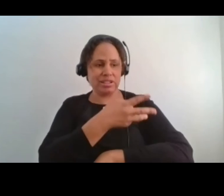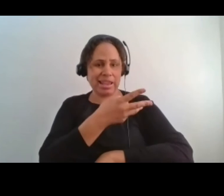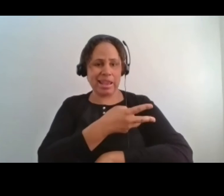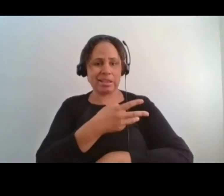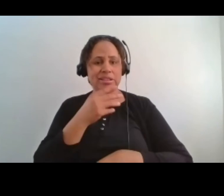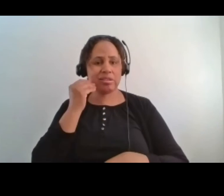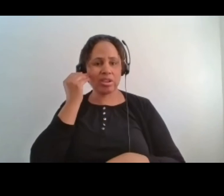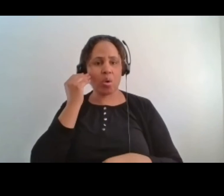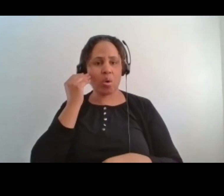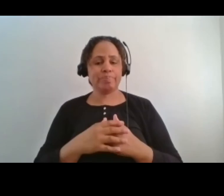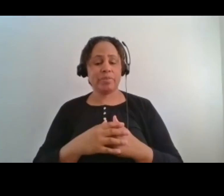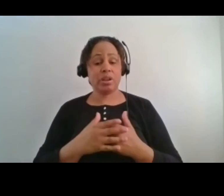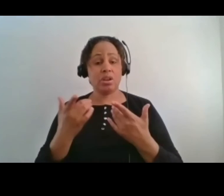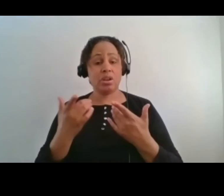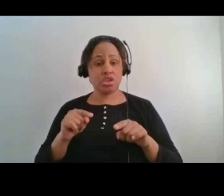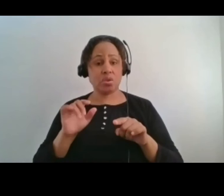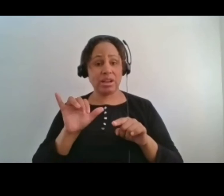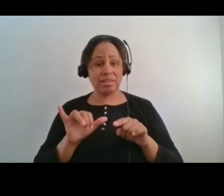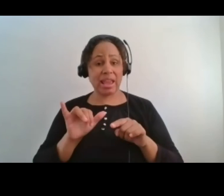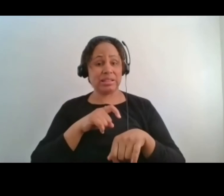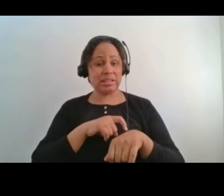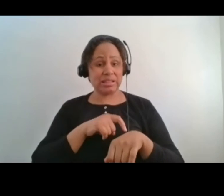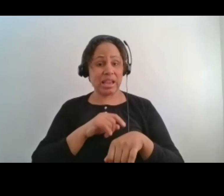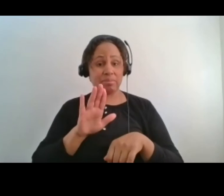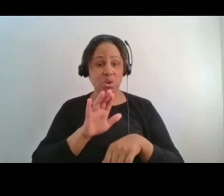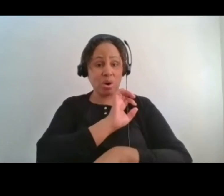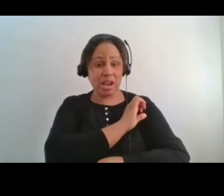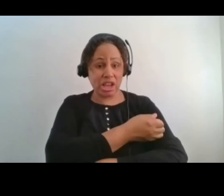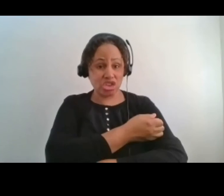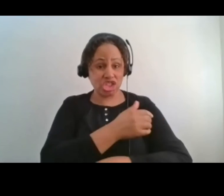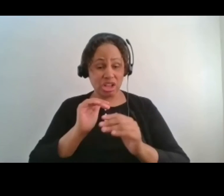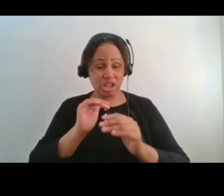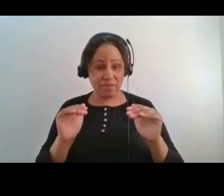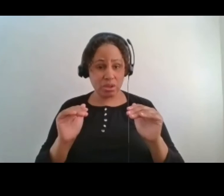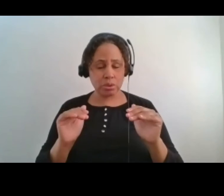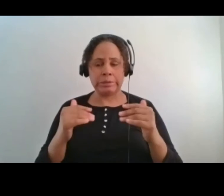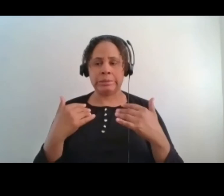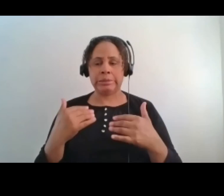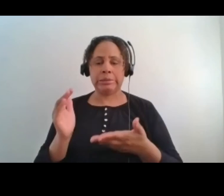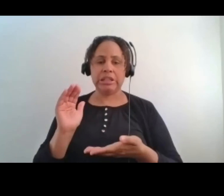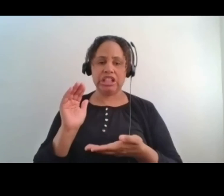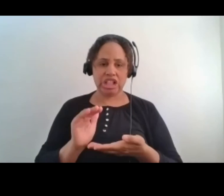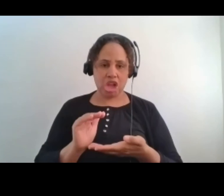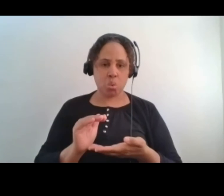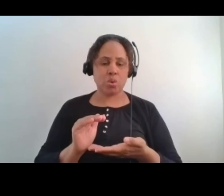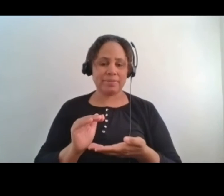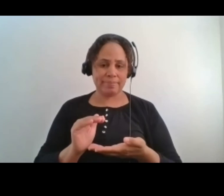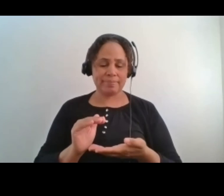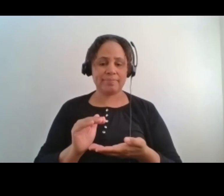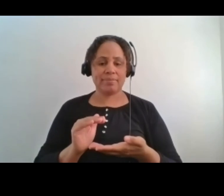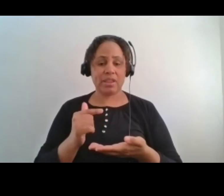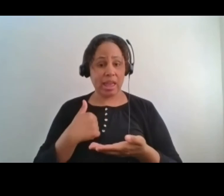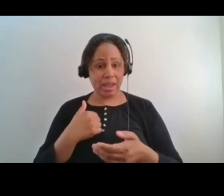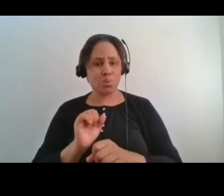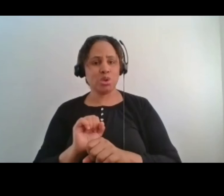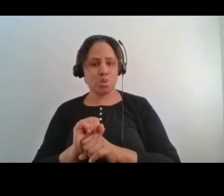During that period of time, you have your energy level is low. As I was working also,